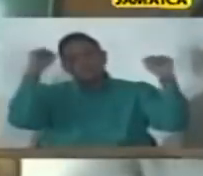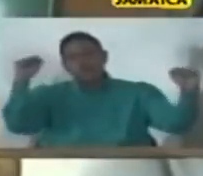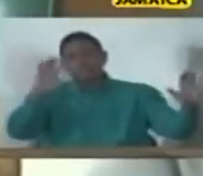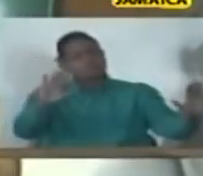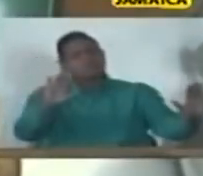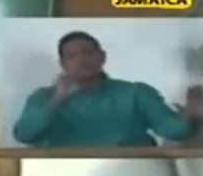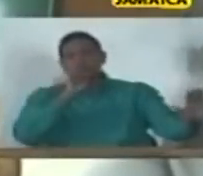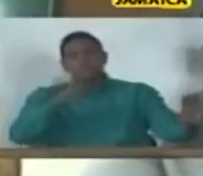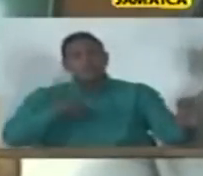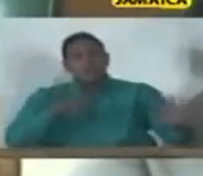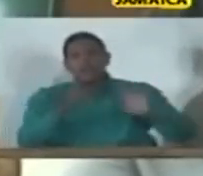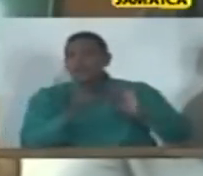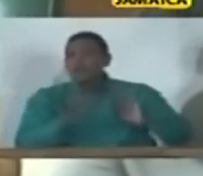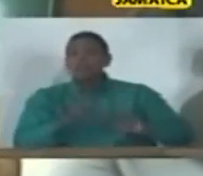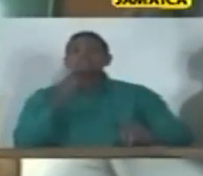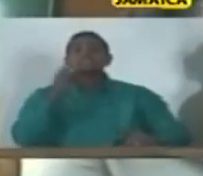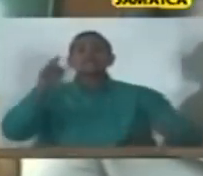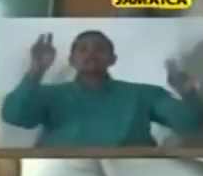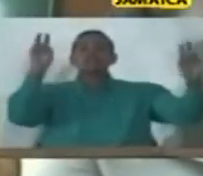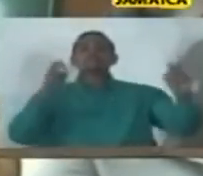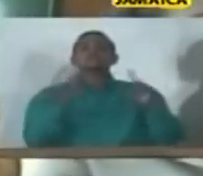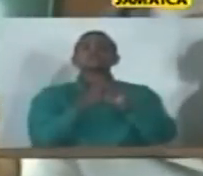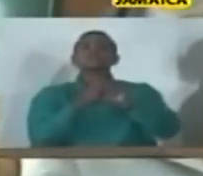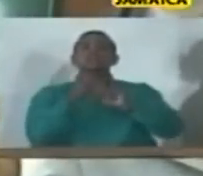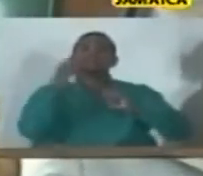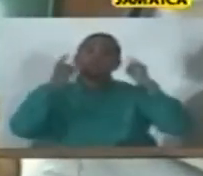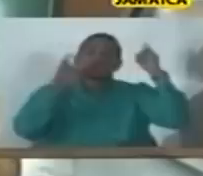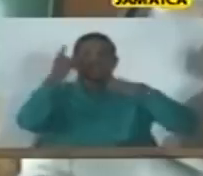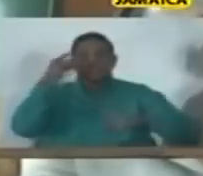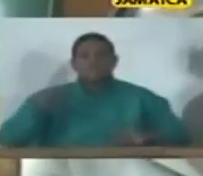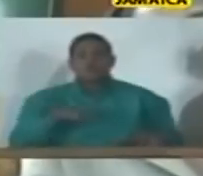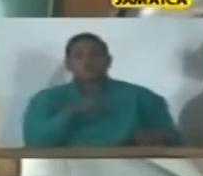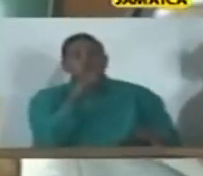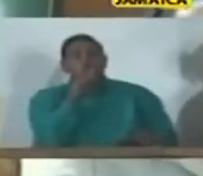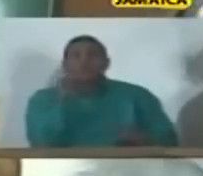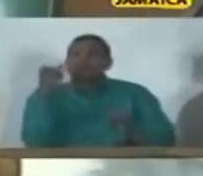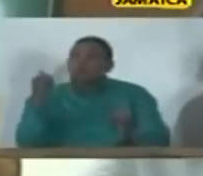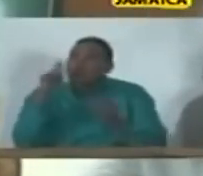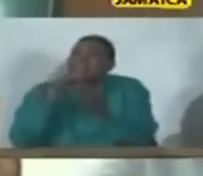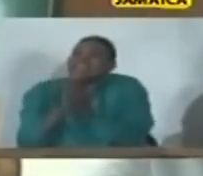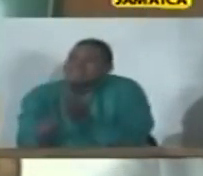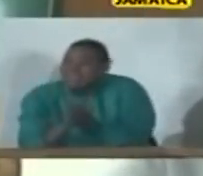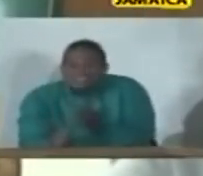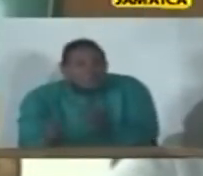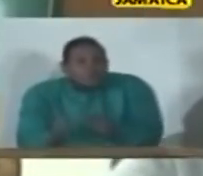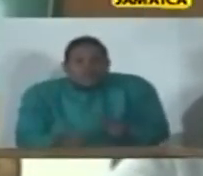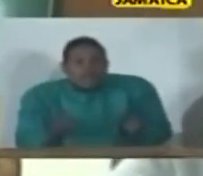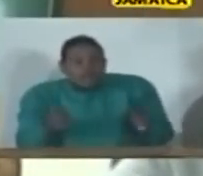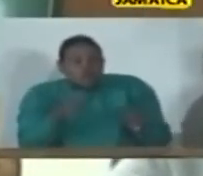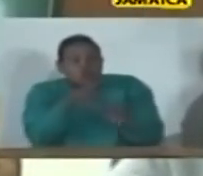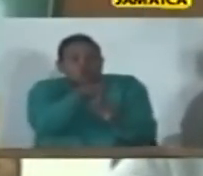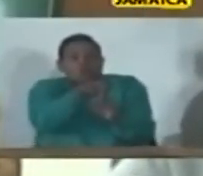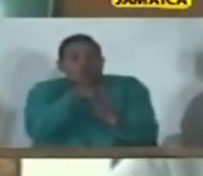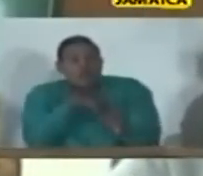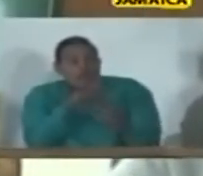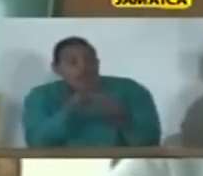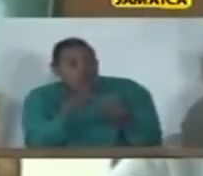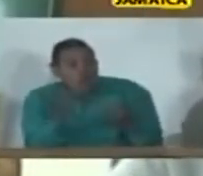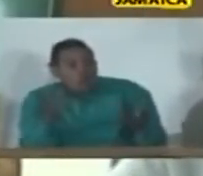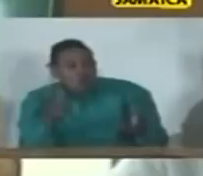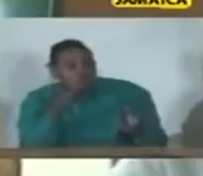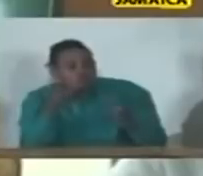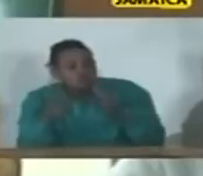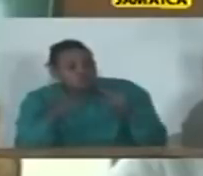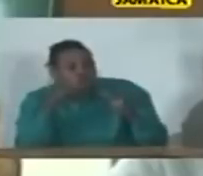have stated that the matter is of deep concern for us and we are inquiring and investigating. The bullying that I refer to is the